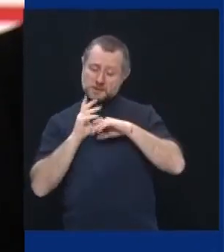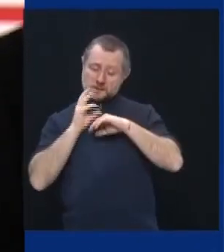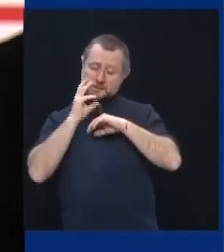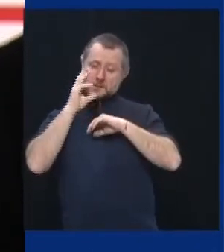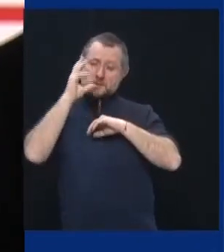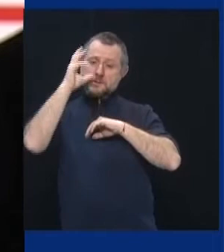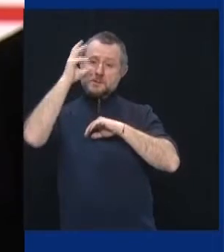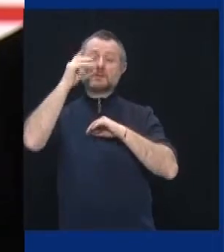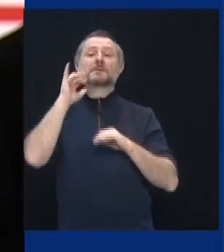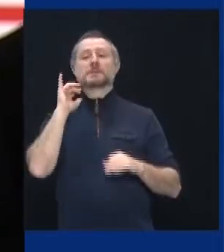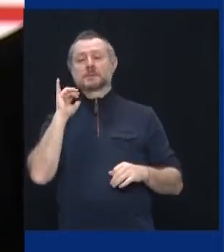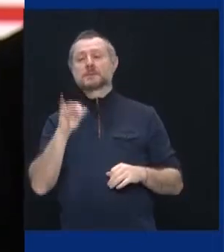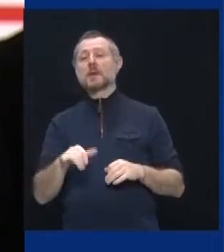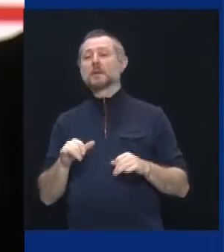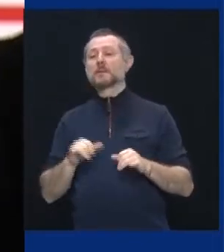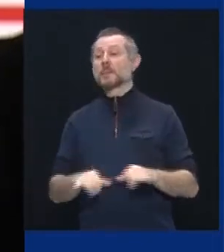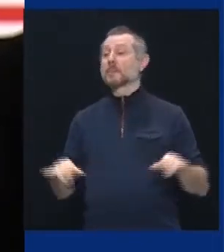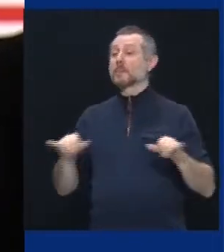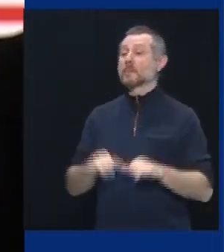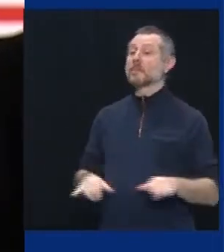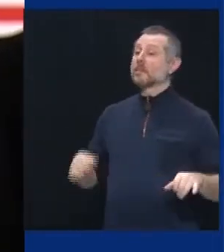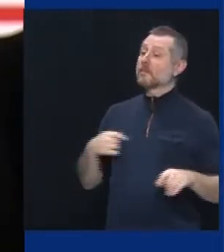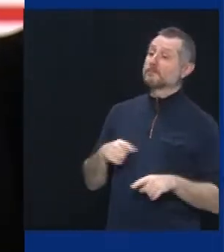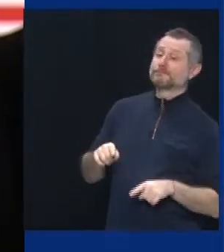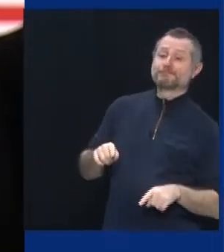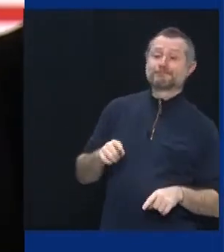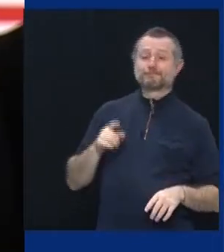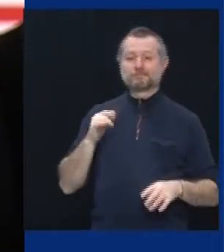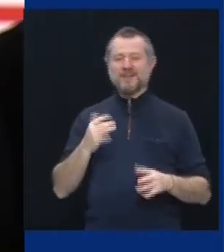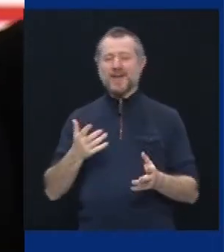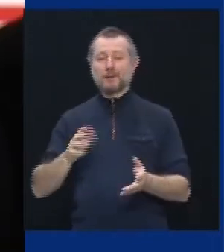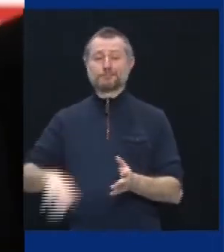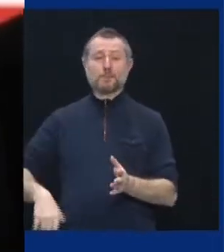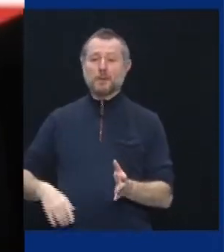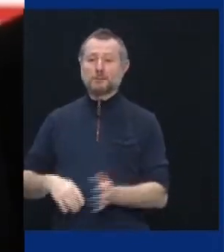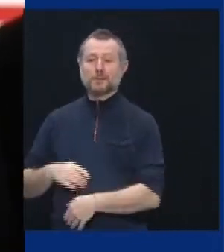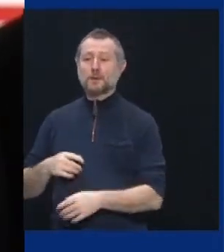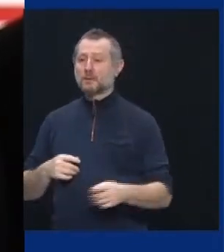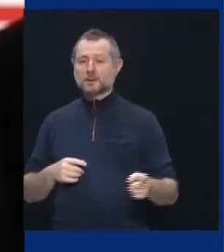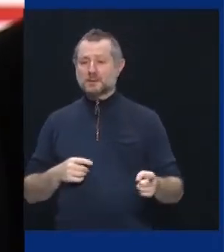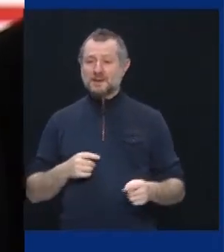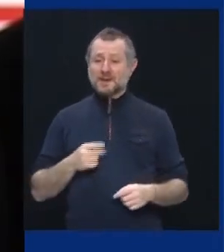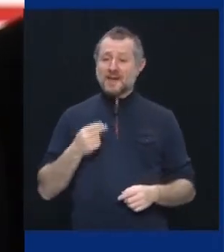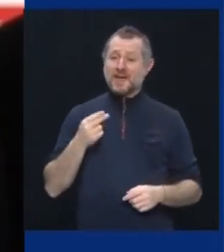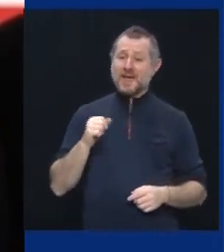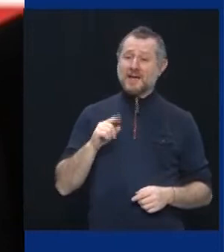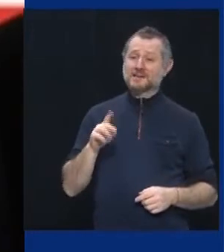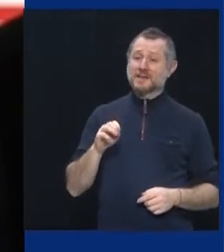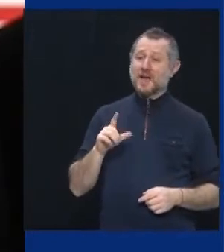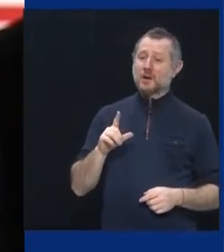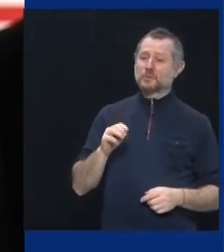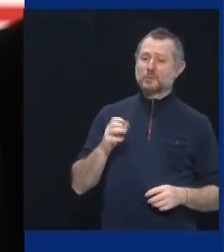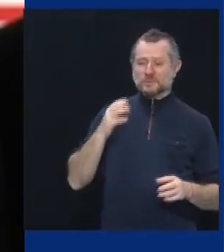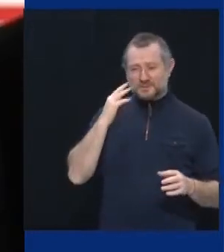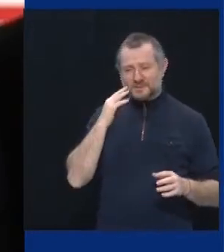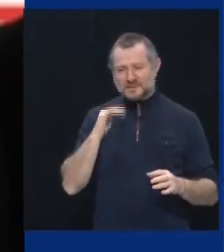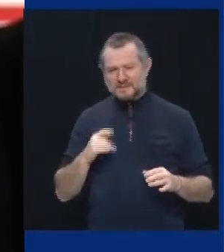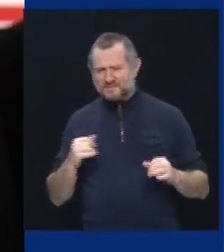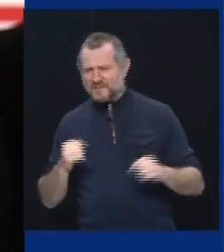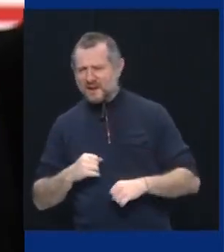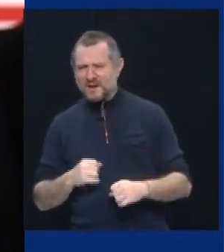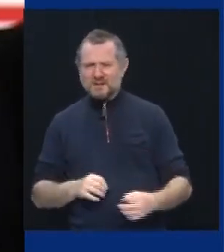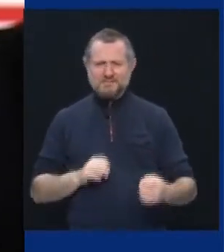stranglehold of the status quo. That is Hazel Dukes. Fight after fight after